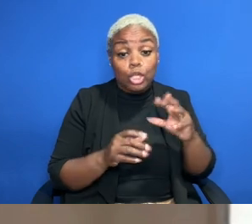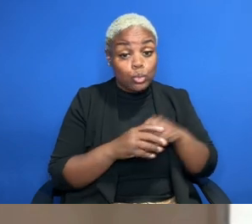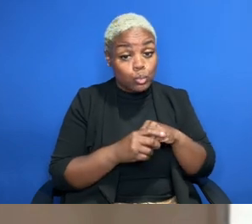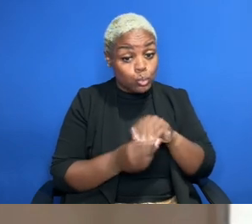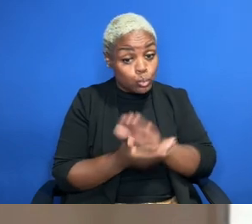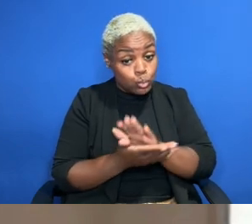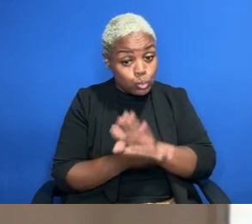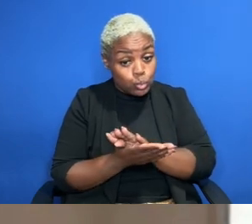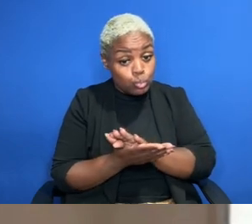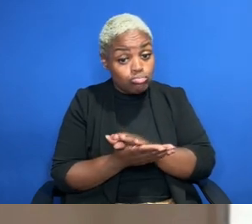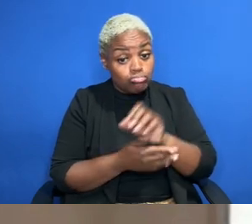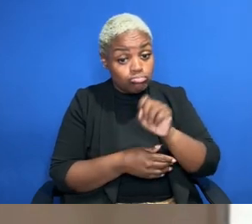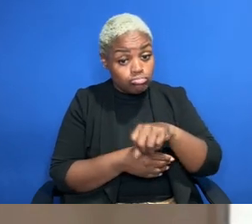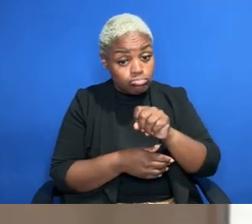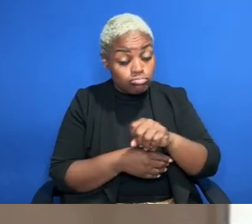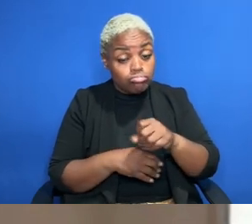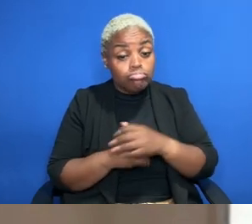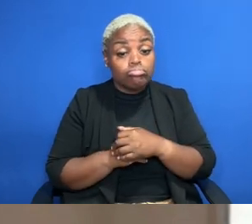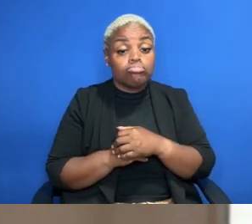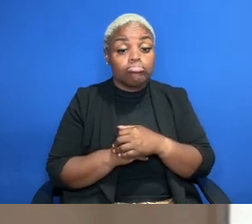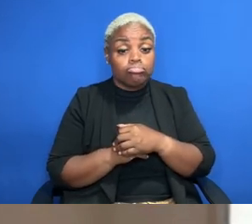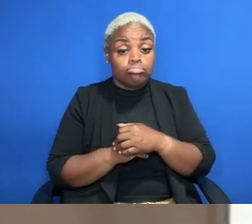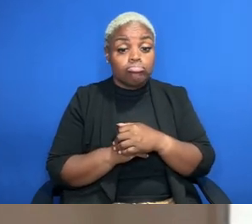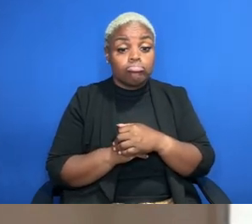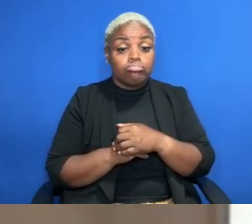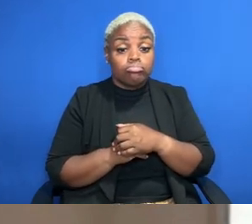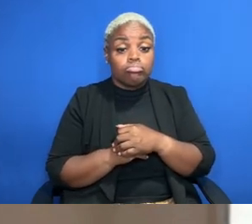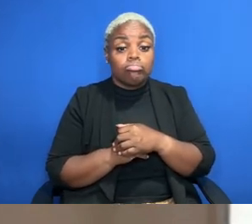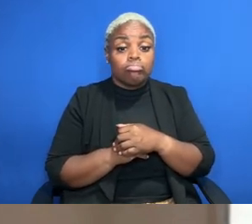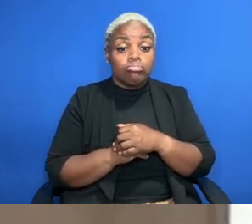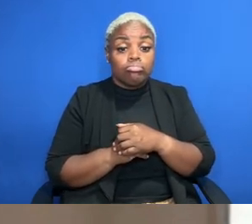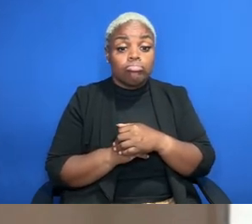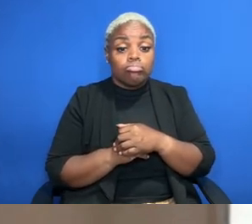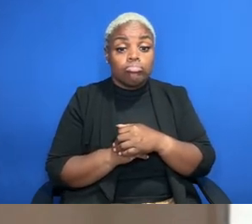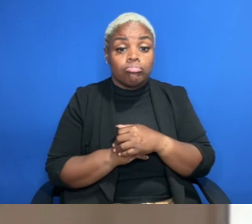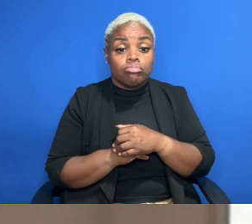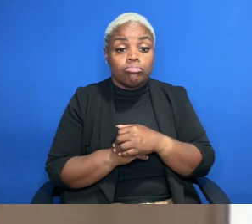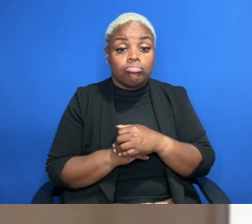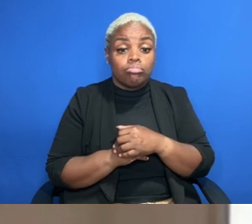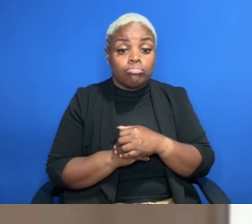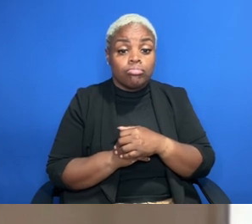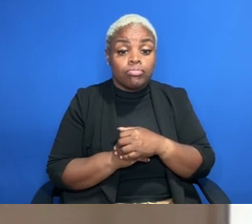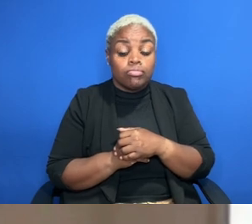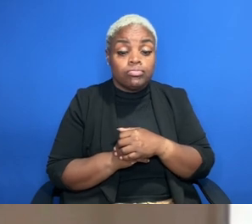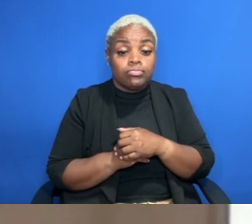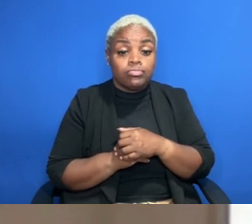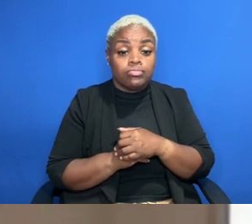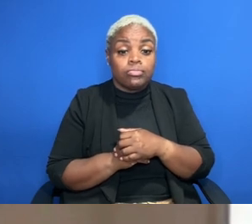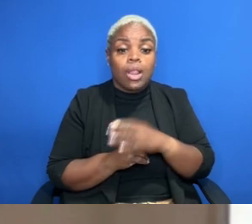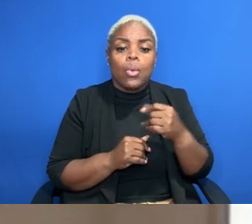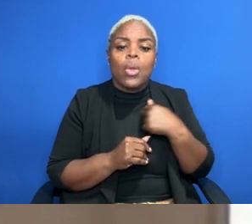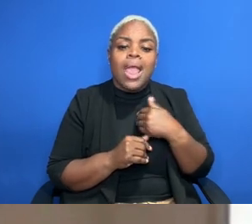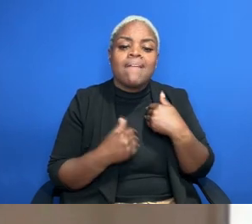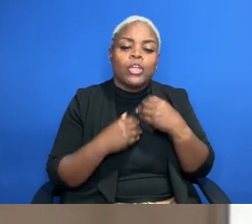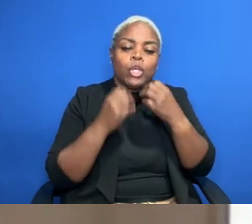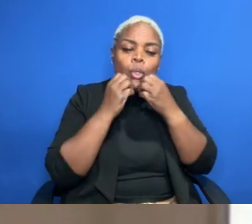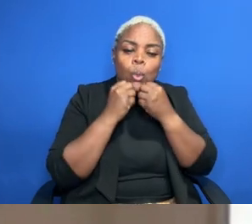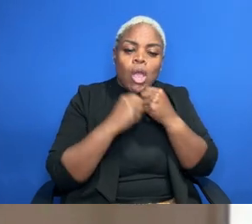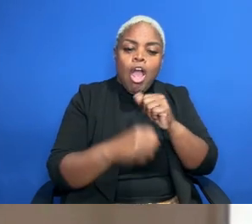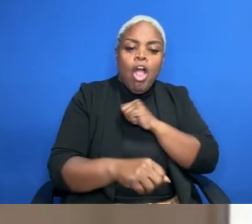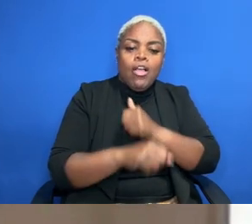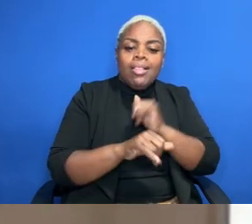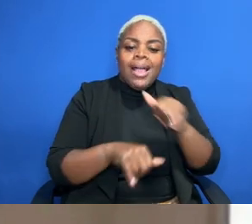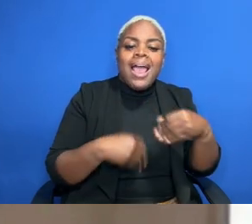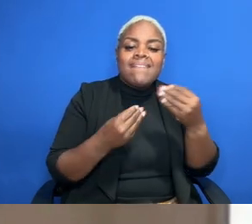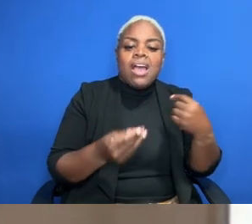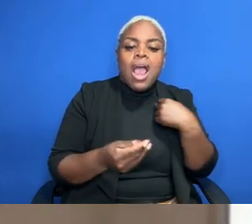are. So that includes, and what we're talking about today, that includes schools. And